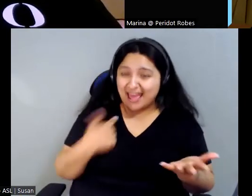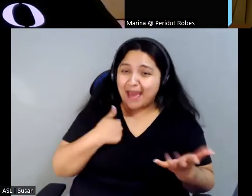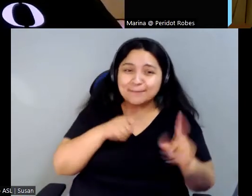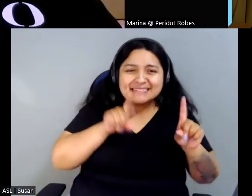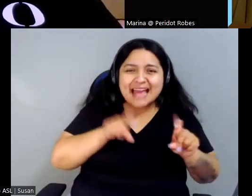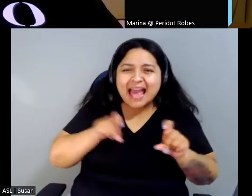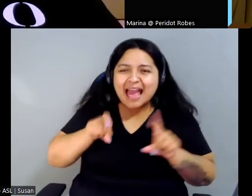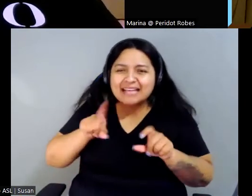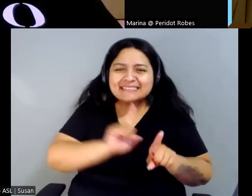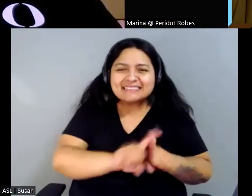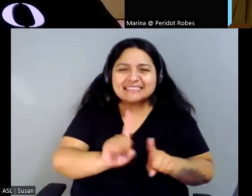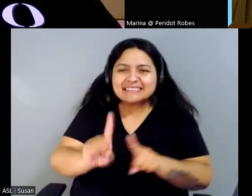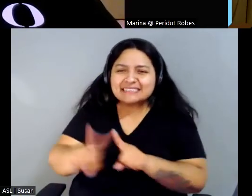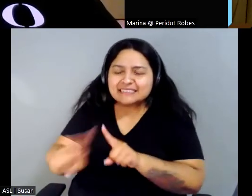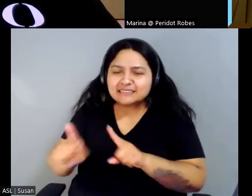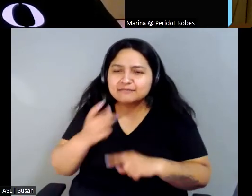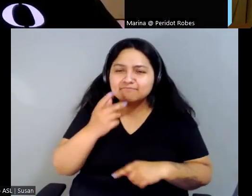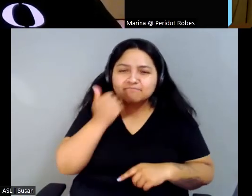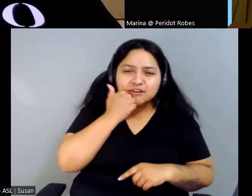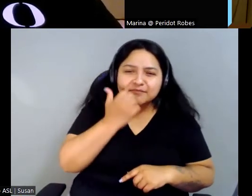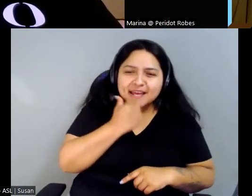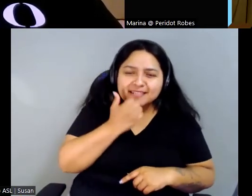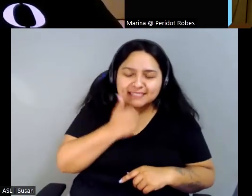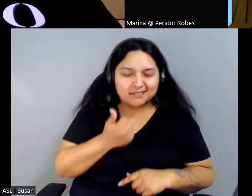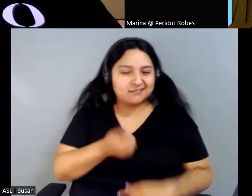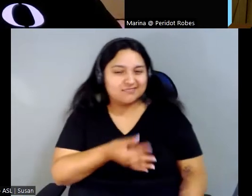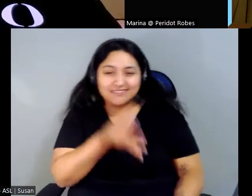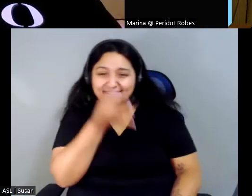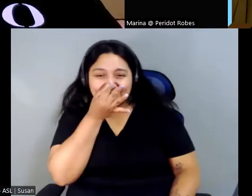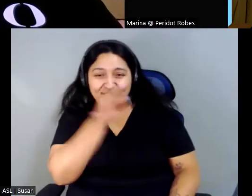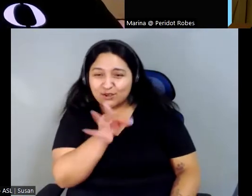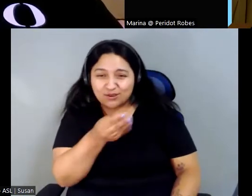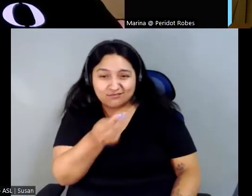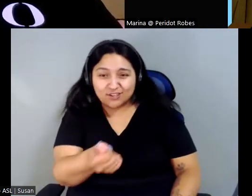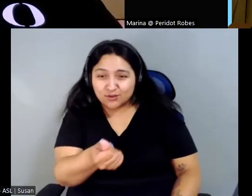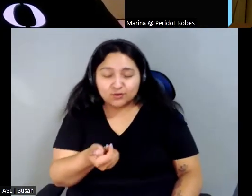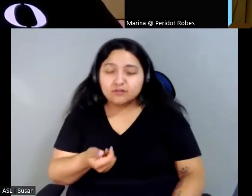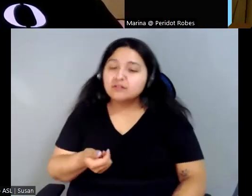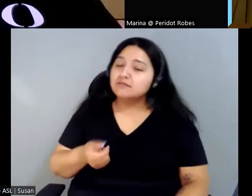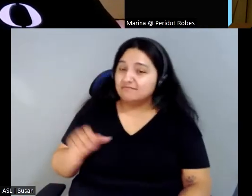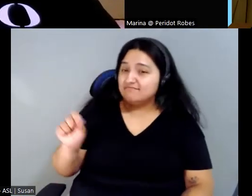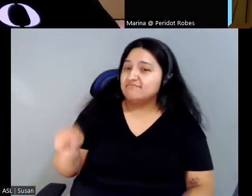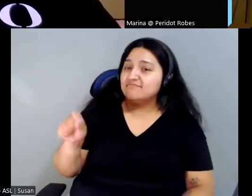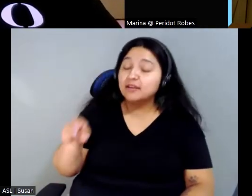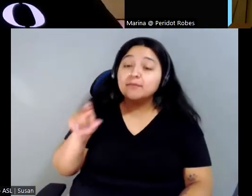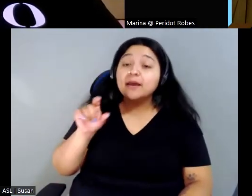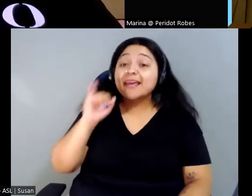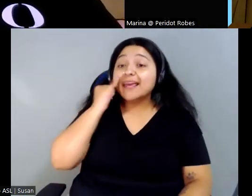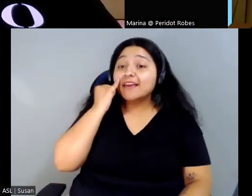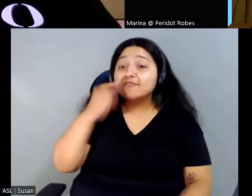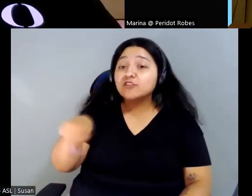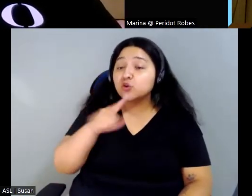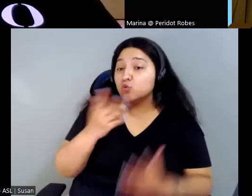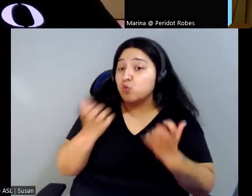pickings. It's slim pickings. I will say, for anyone who's looking to buy period panties in the immediate, I really like the ones